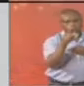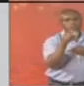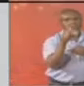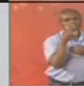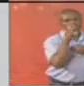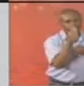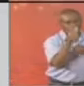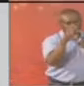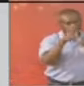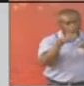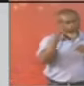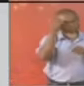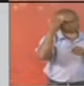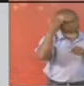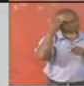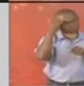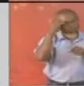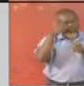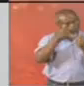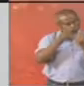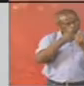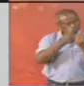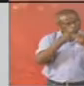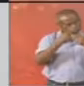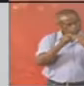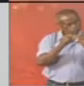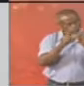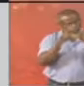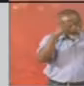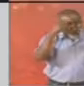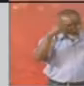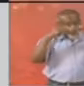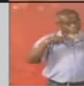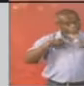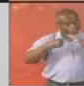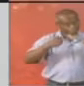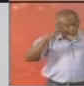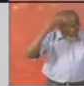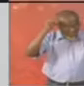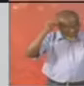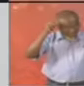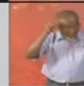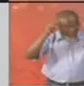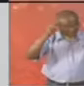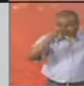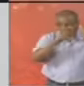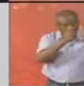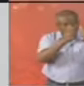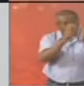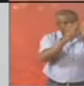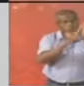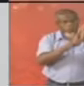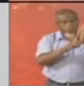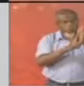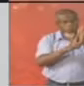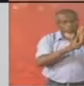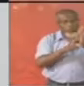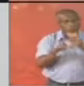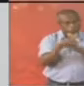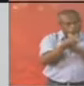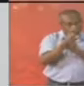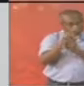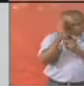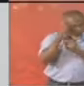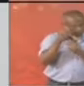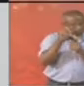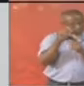on the guidelines provided by the Ministry of Health and other reputable sources online, you as the public would have to make the